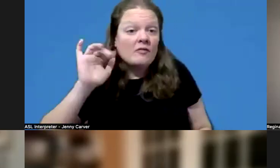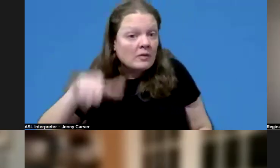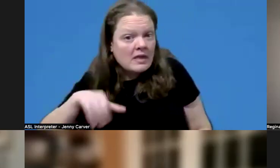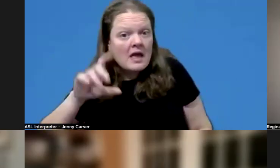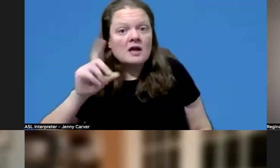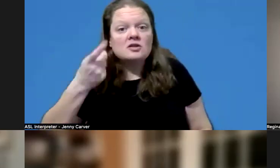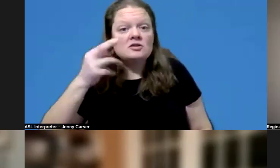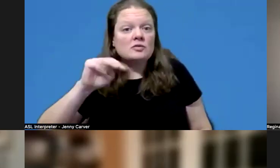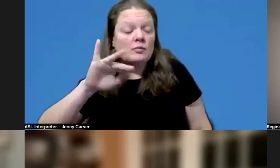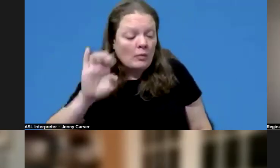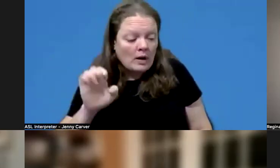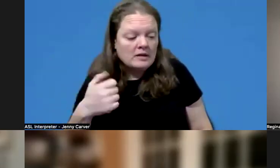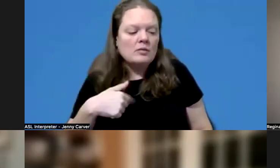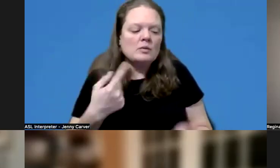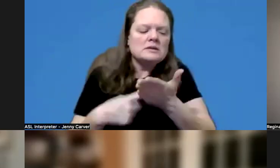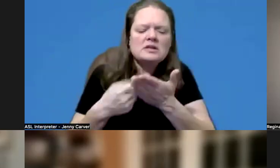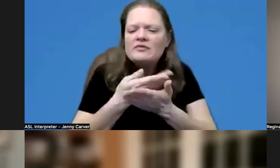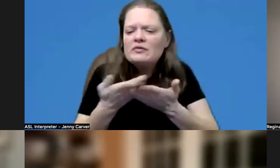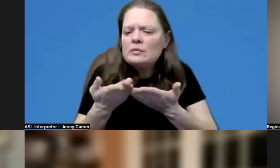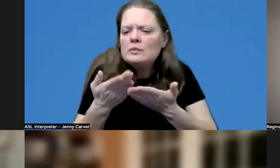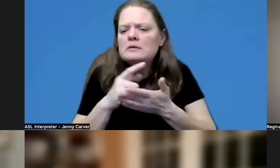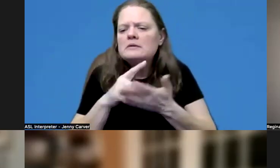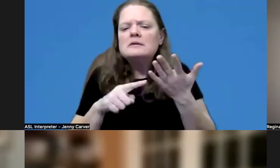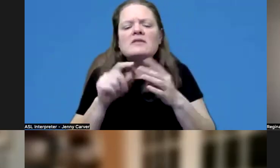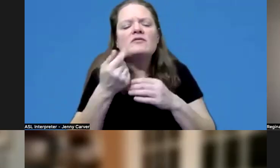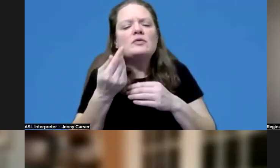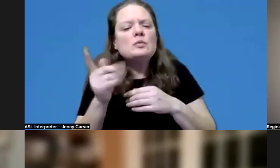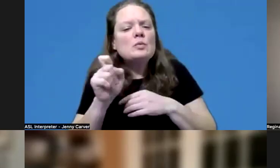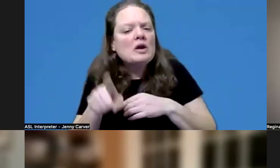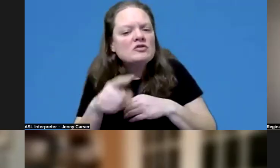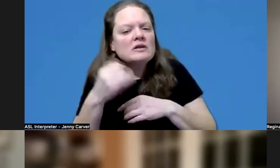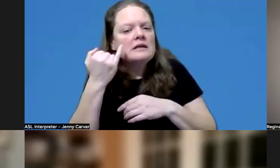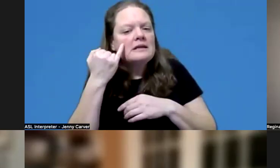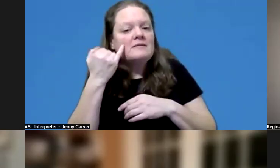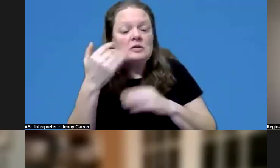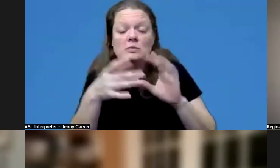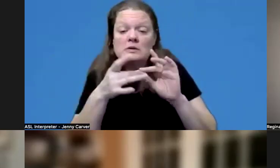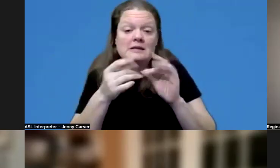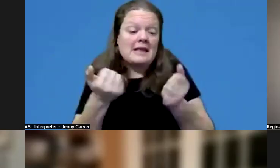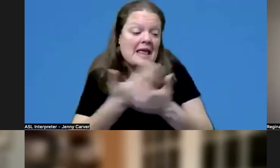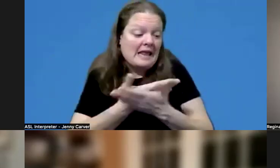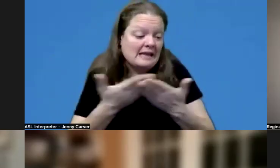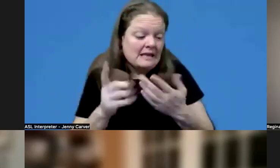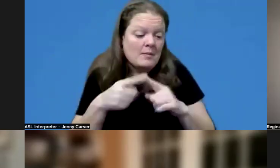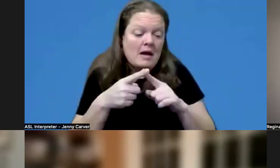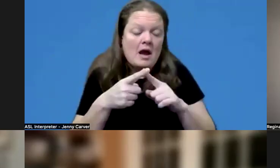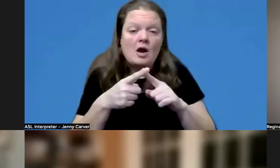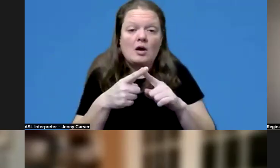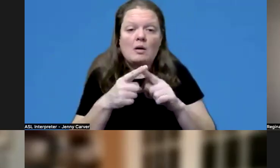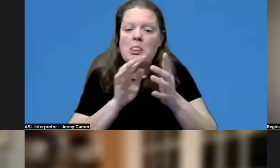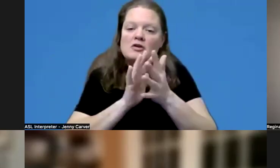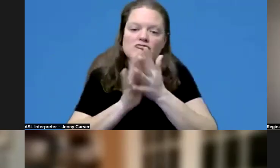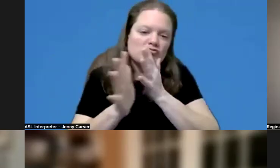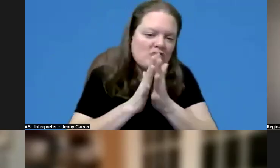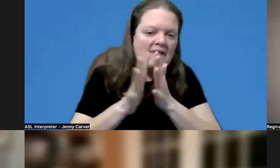talk a bit. There are a couple of questions here. So just know if you said anything about the movement of traffic in the area,